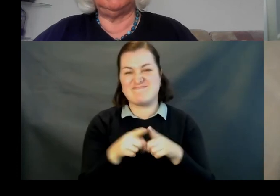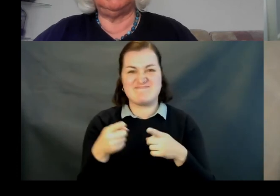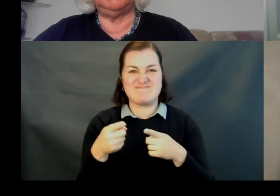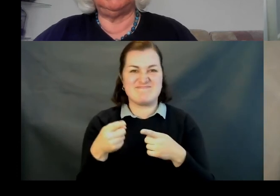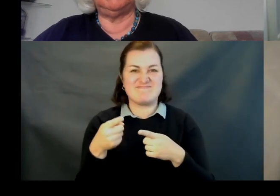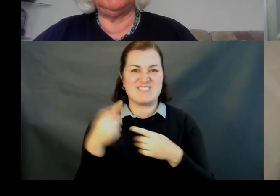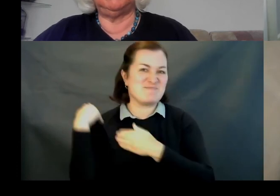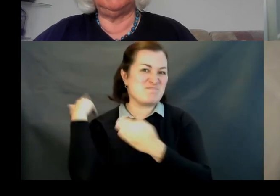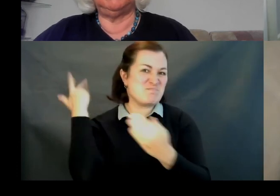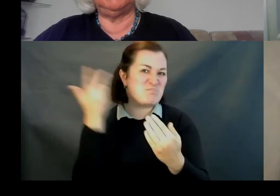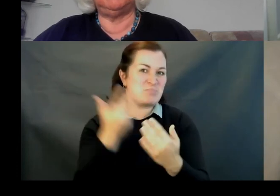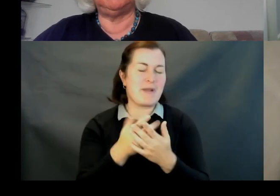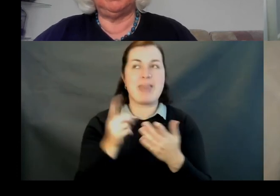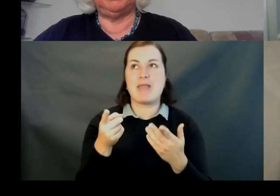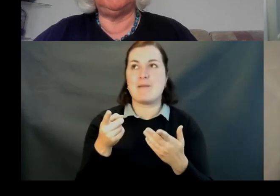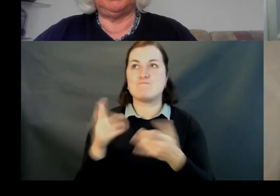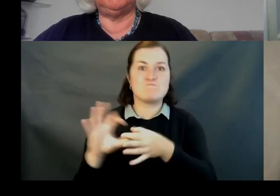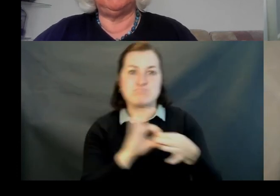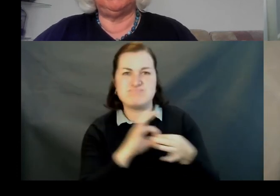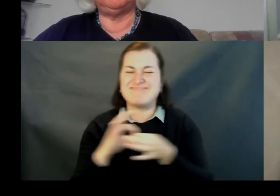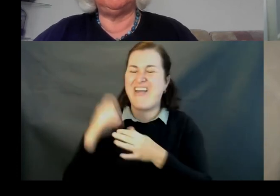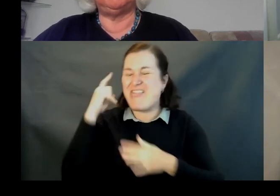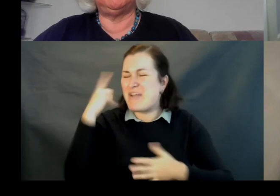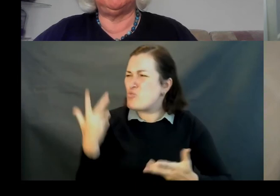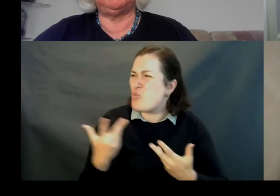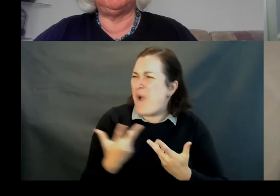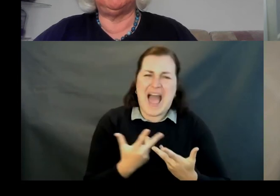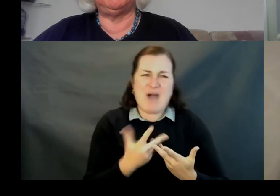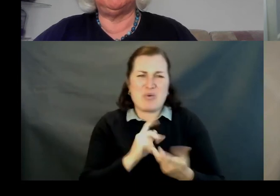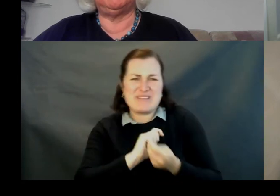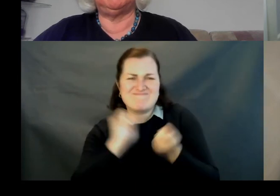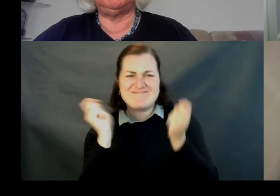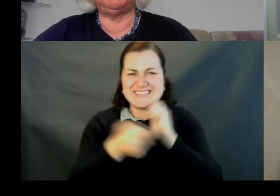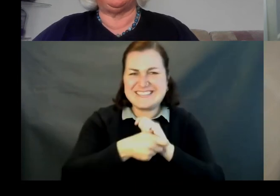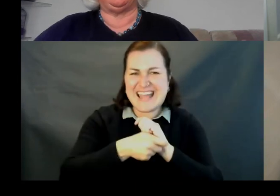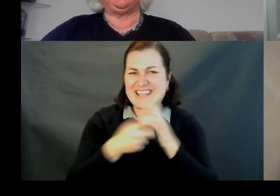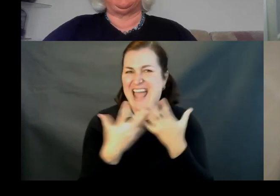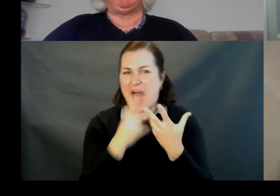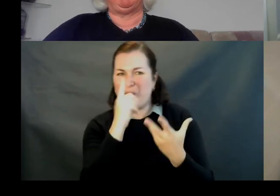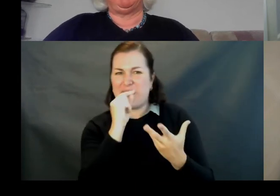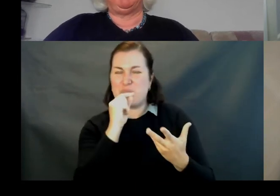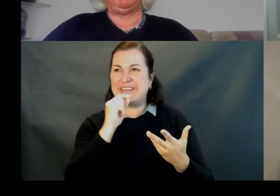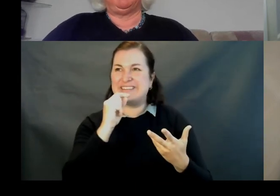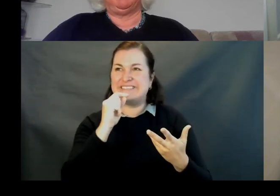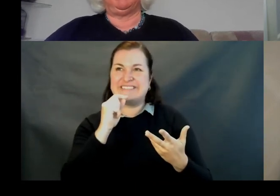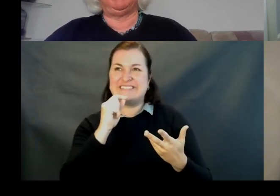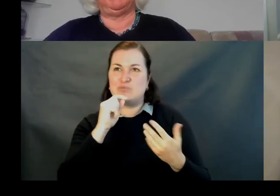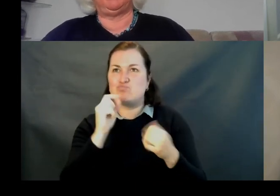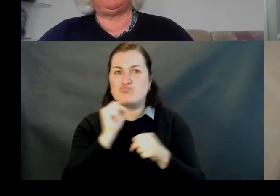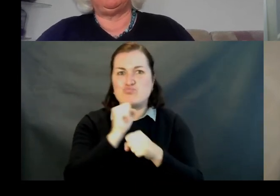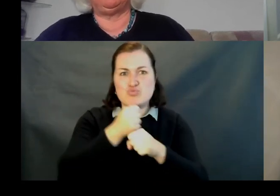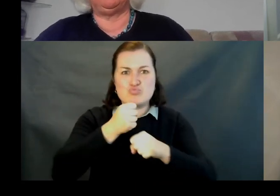like creatively break that and go, oh, actually, we've only got 3 seconds in the song to get all of this across.